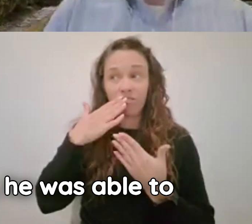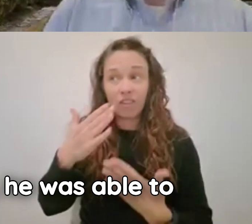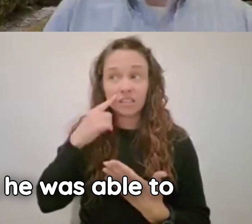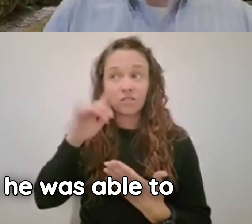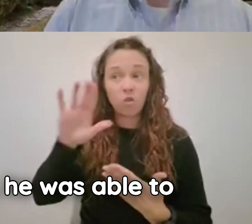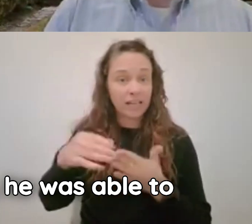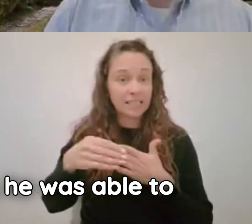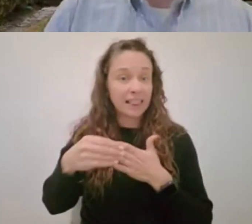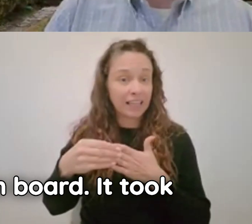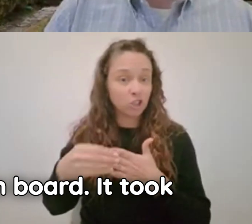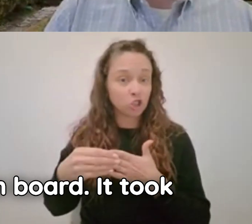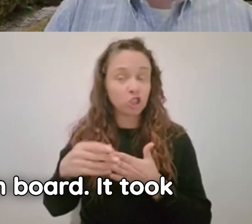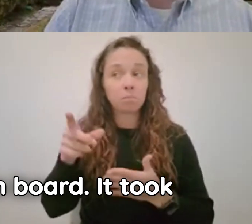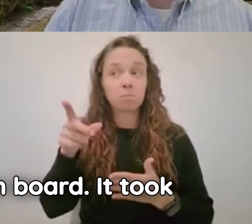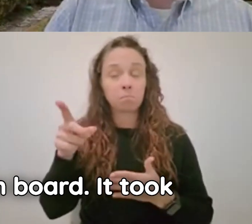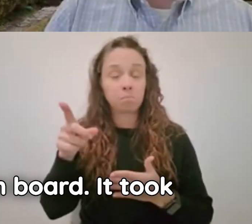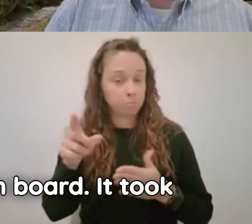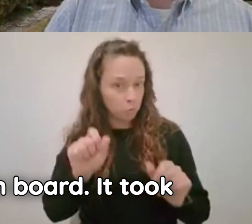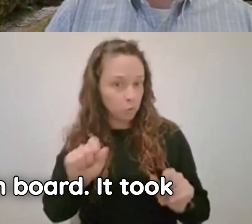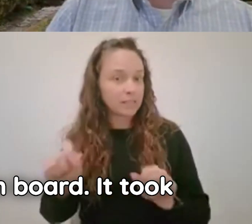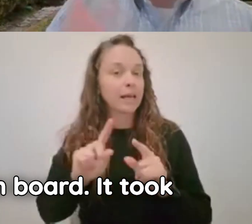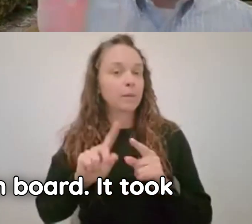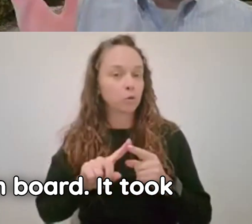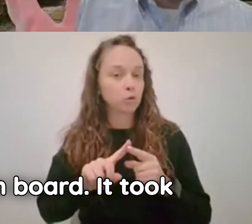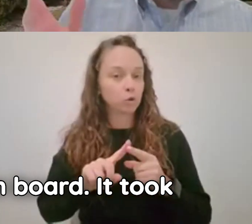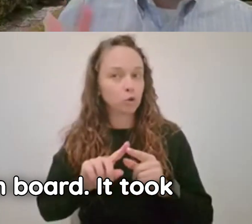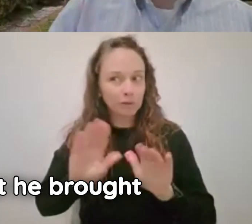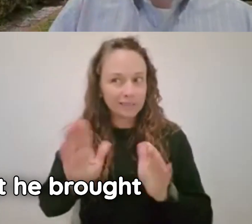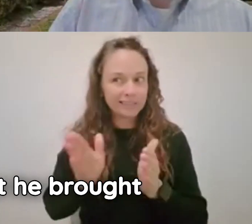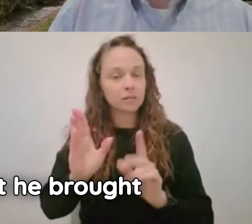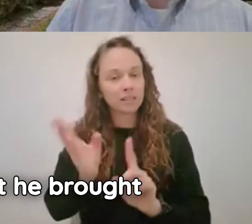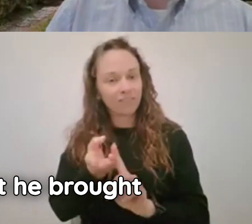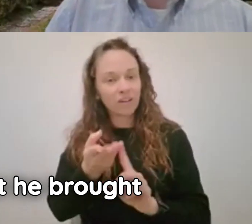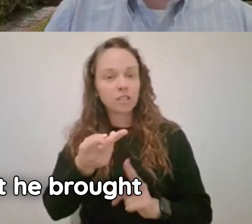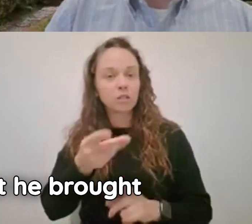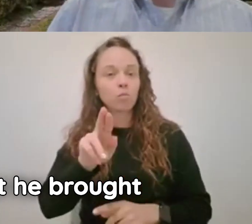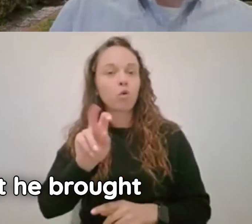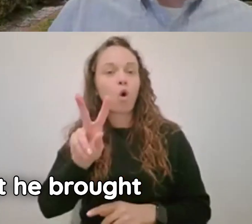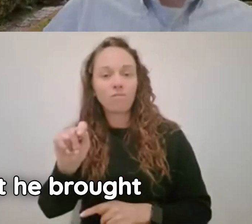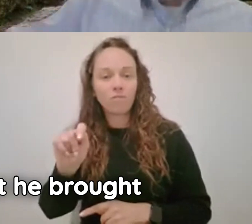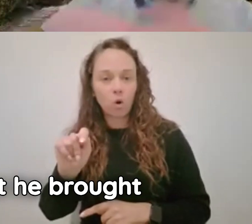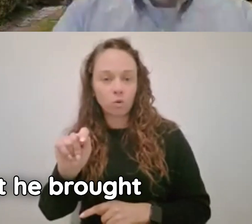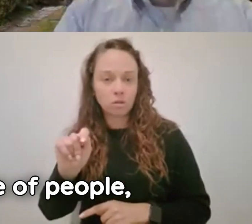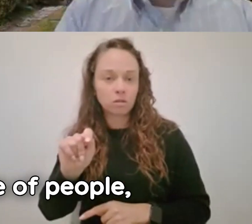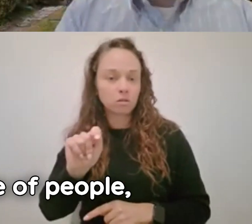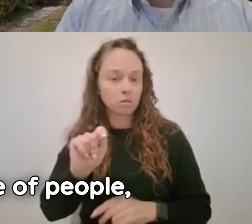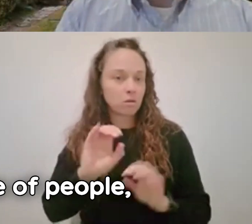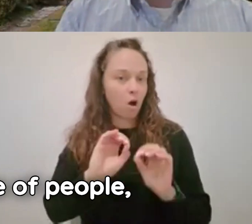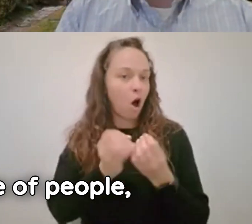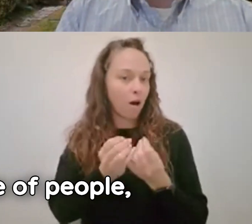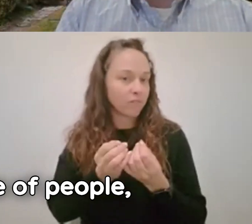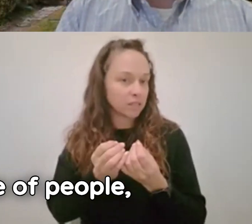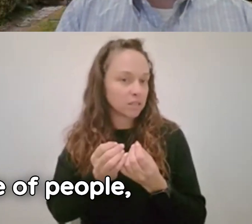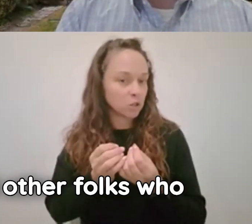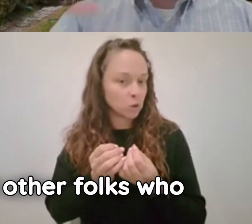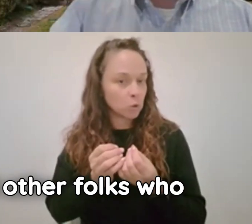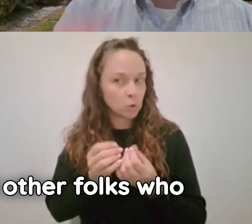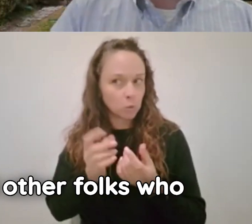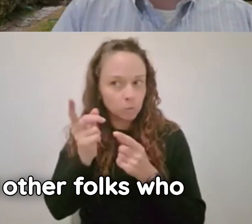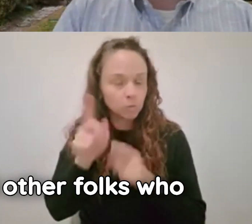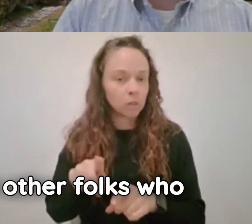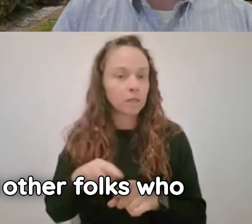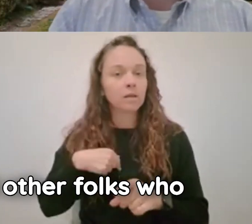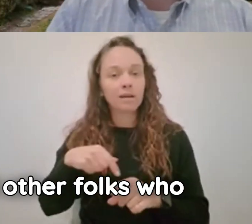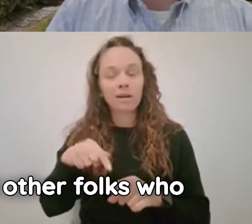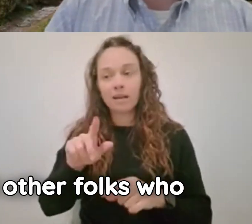leadership, he was able to get the provost office on board. It took a minute for us but he brought together a task force of people,